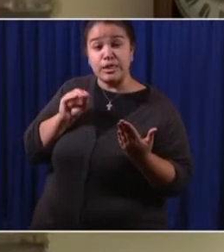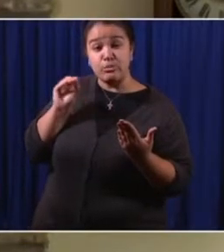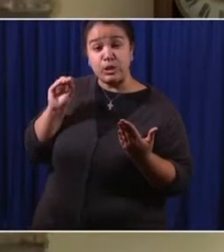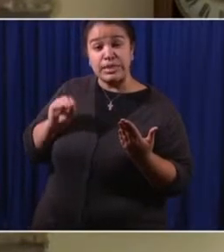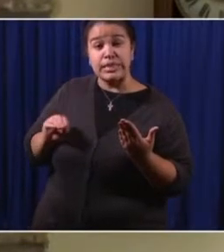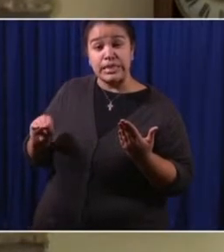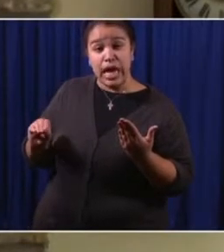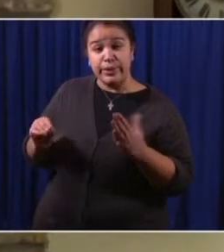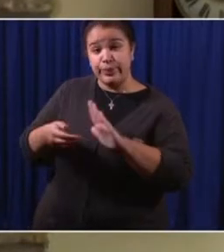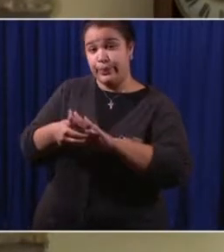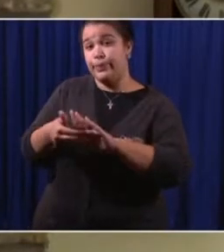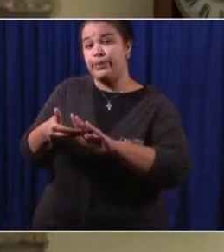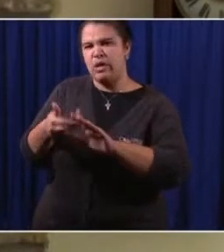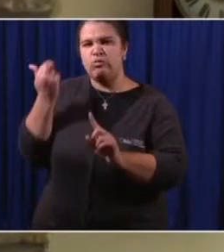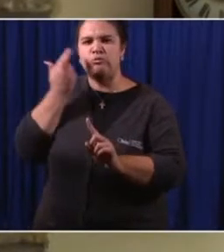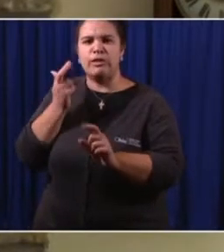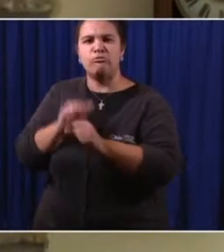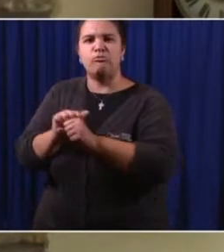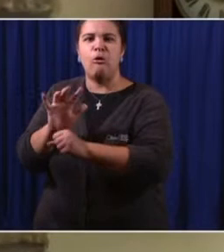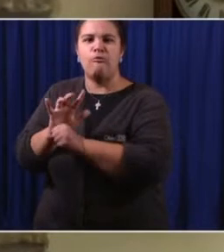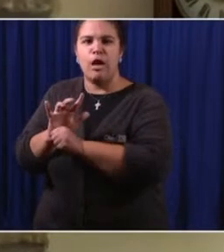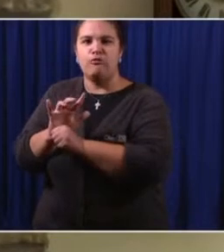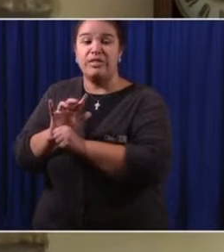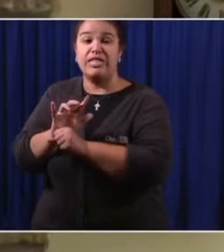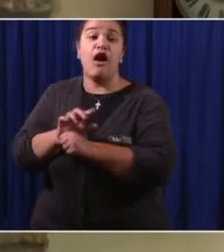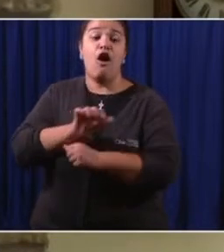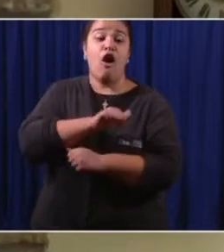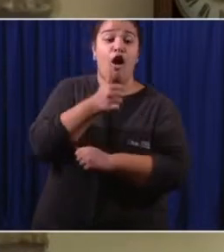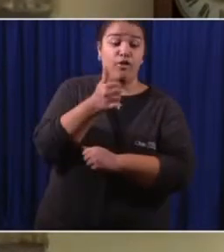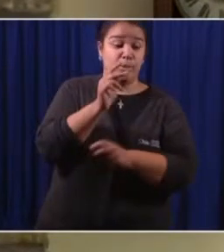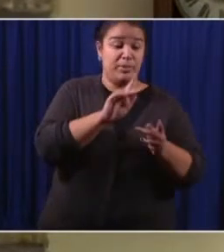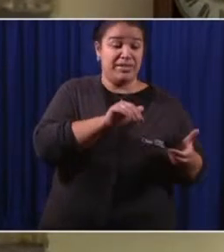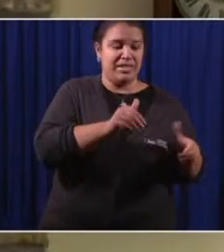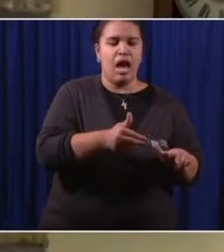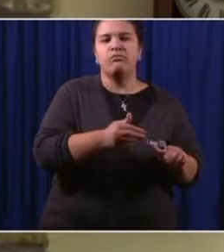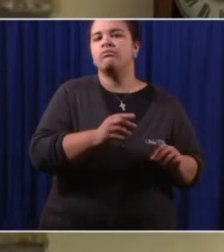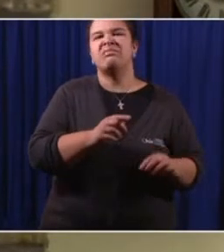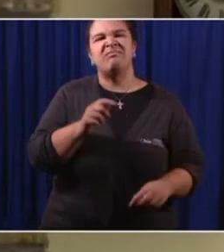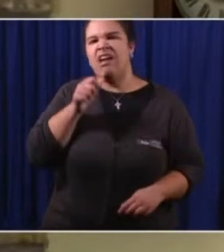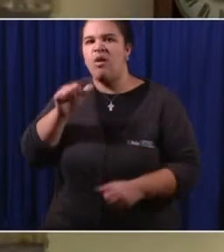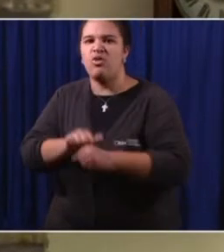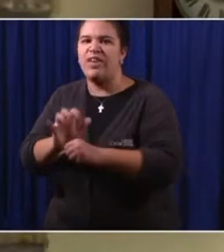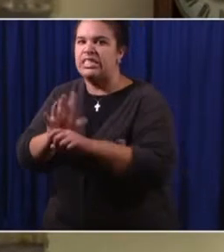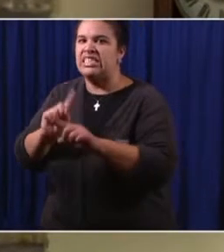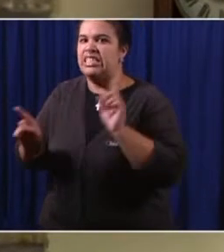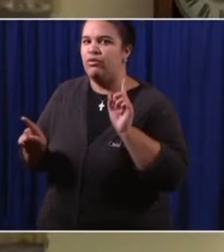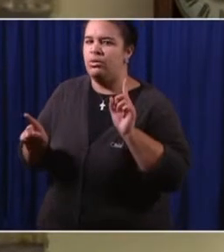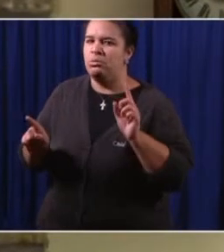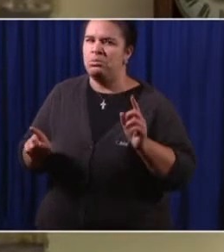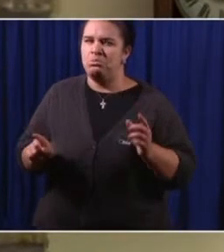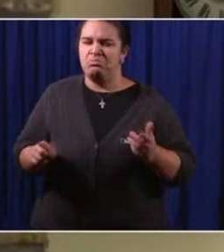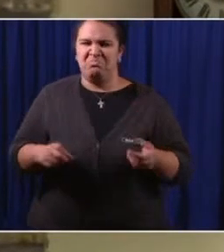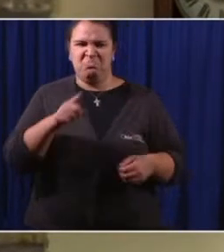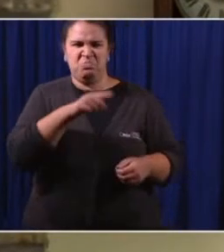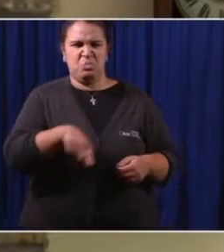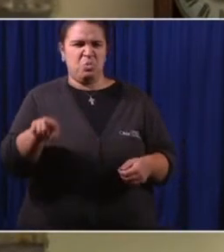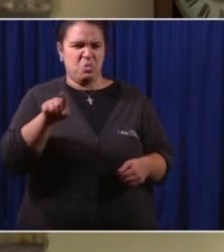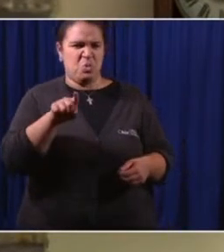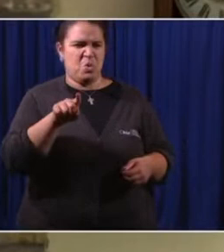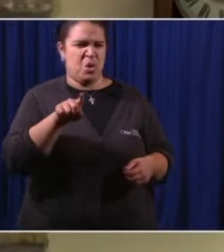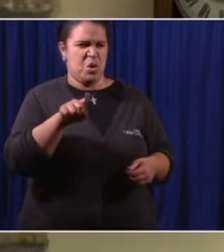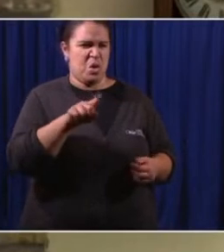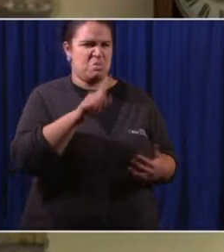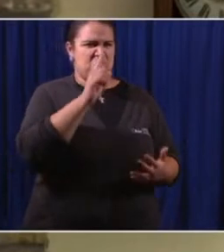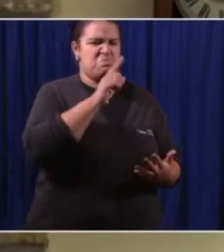coronavirus. The other ones had other causes on there. Look, that should not surprise any of us. The people